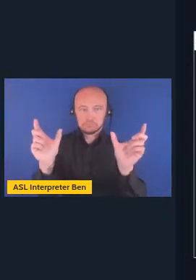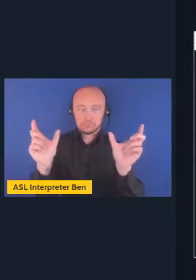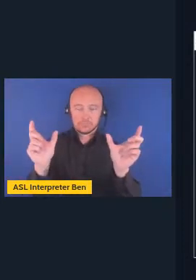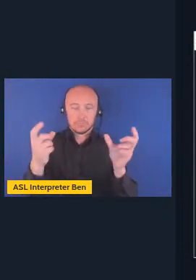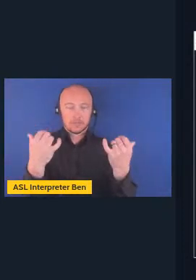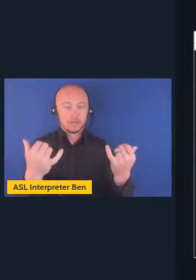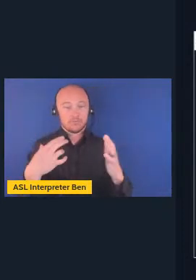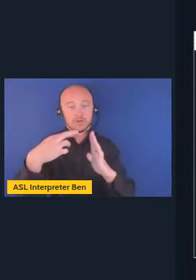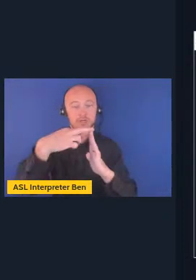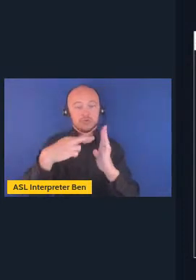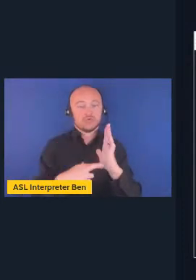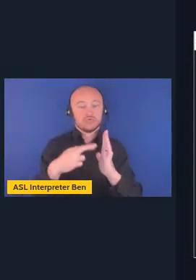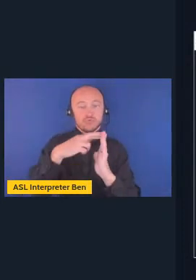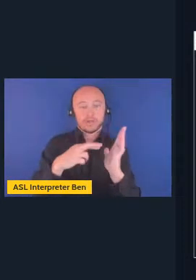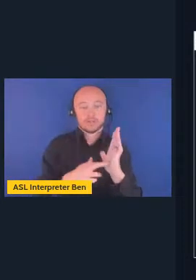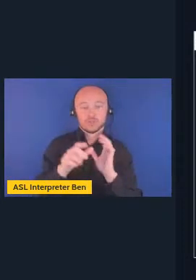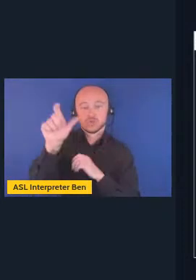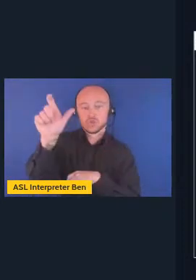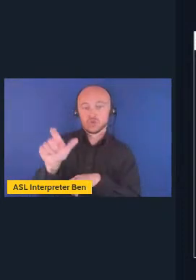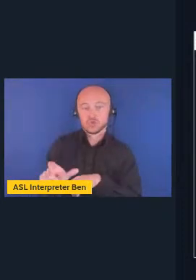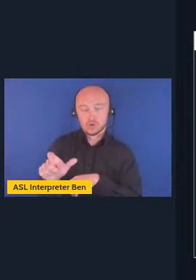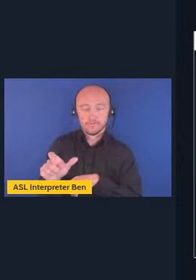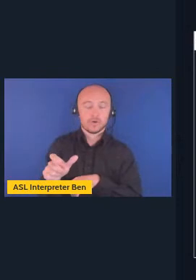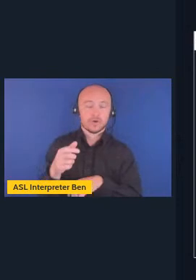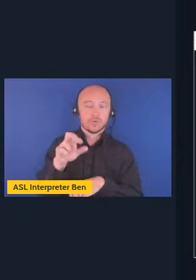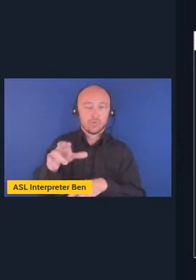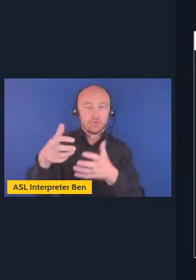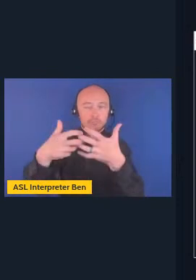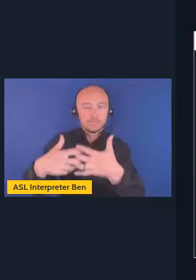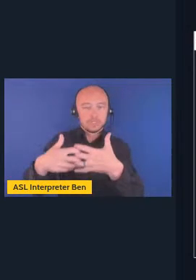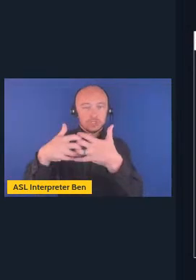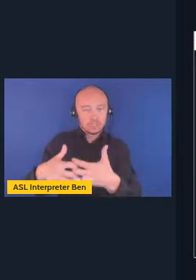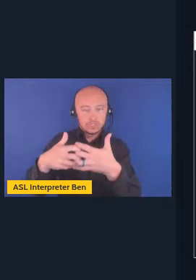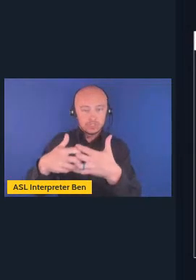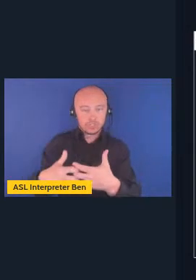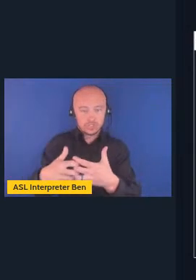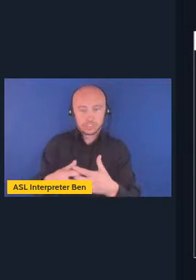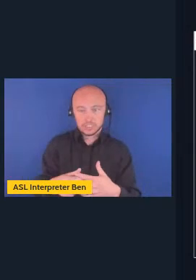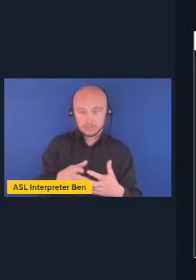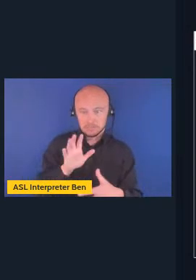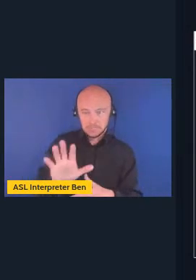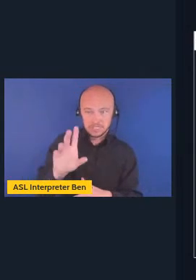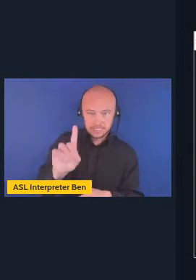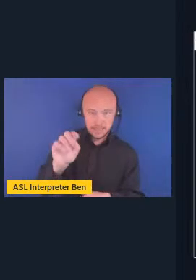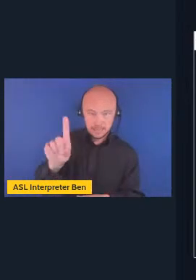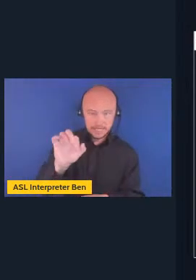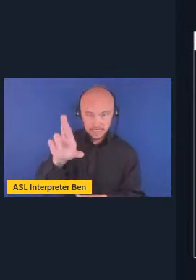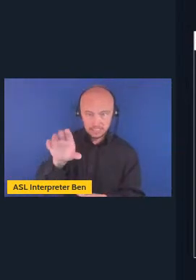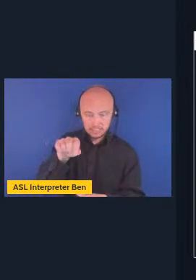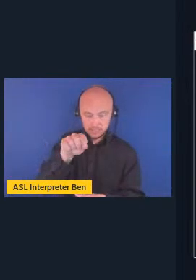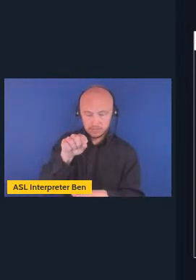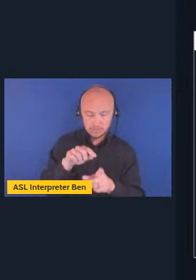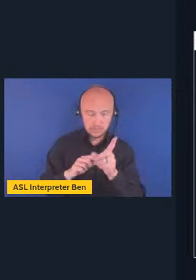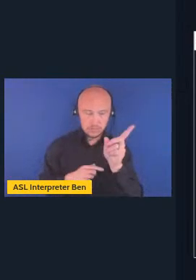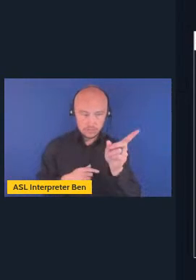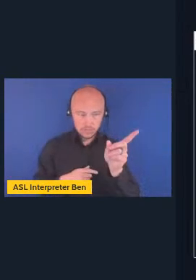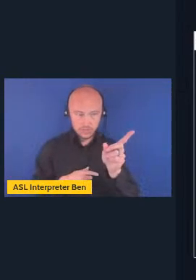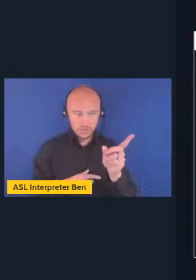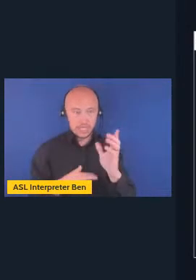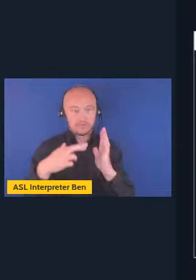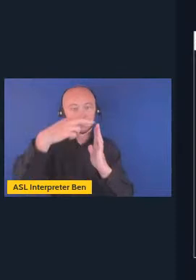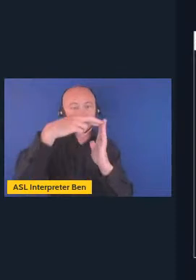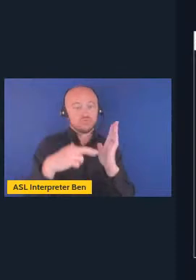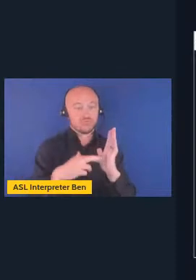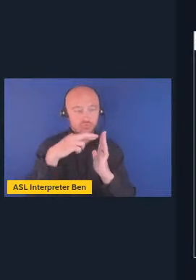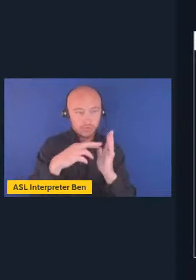your server or virtual machine which is located in your customer data center. You have to register it